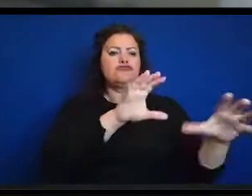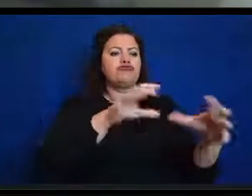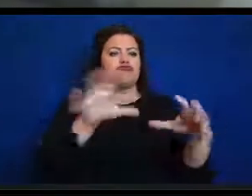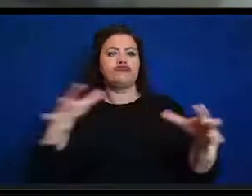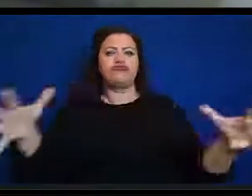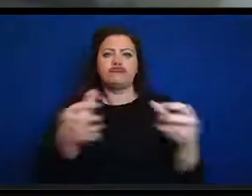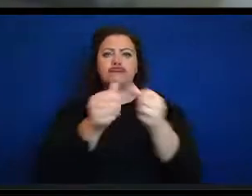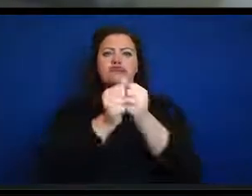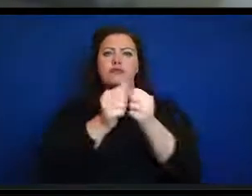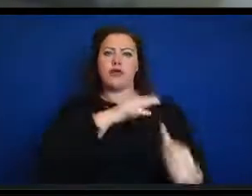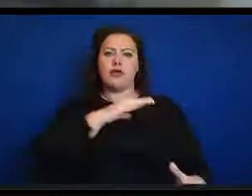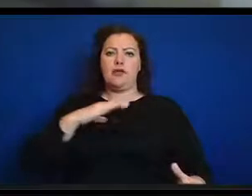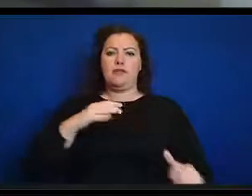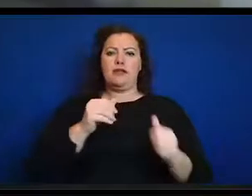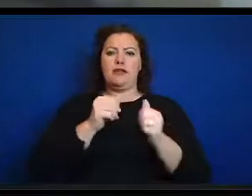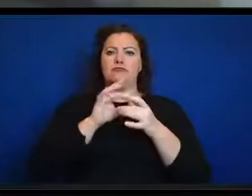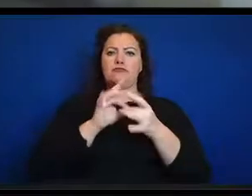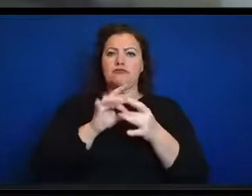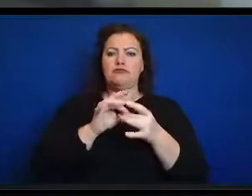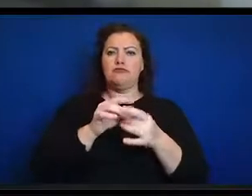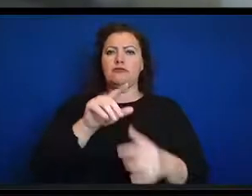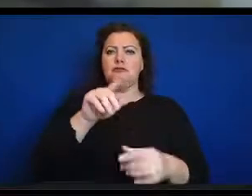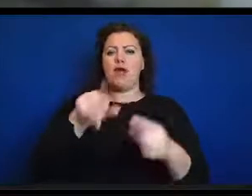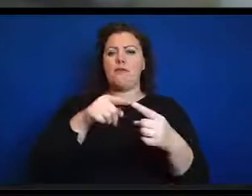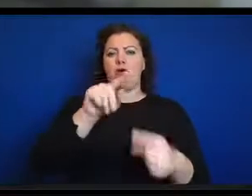on taxation found